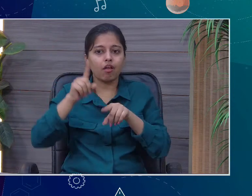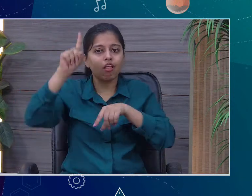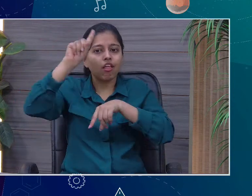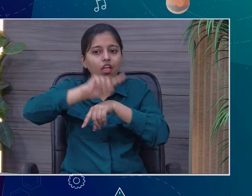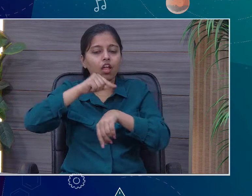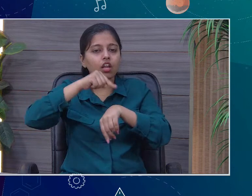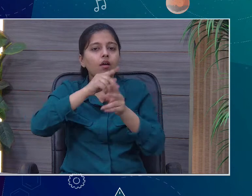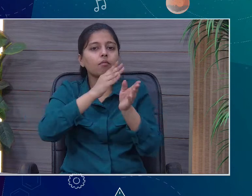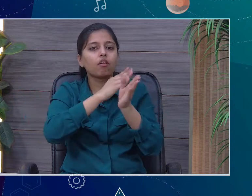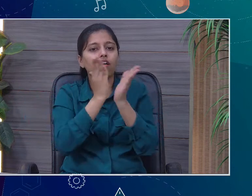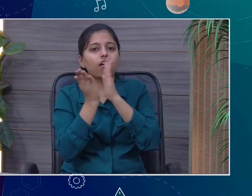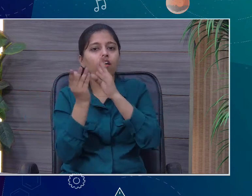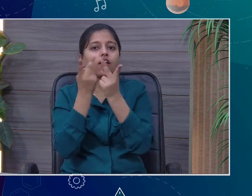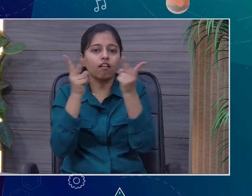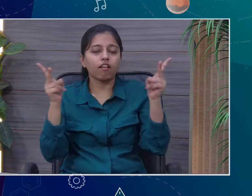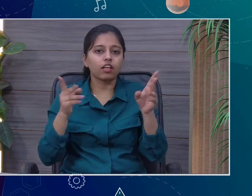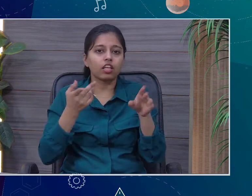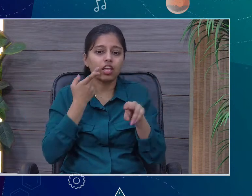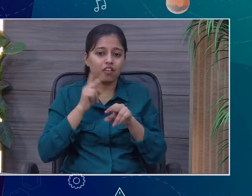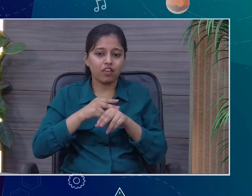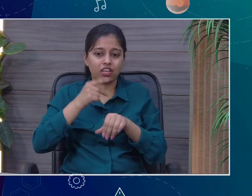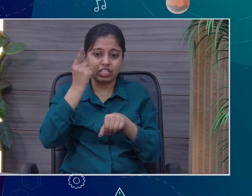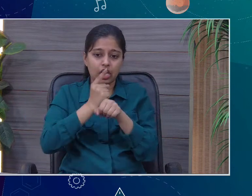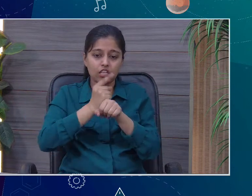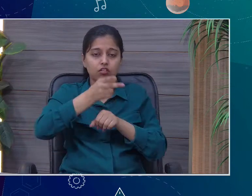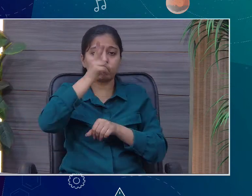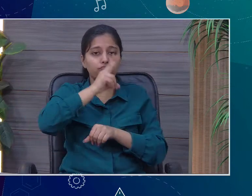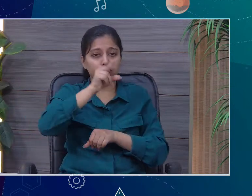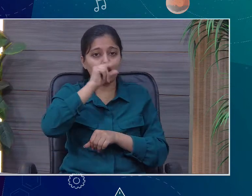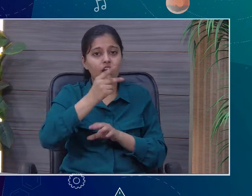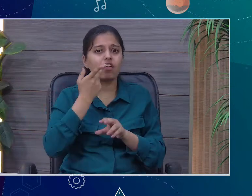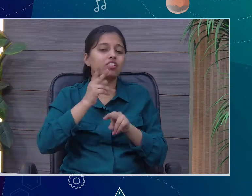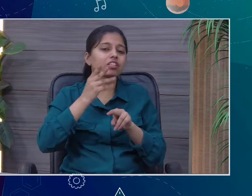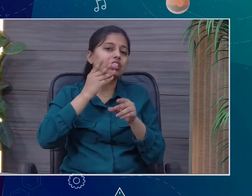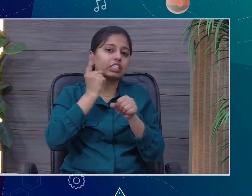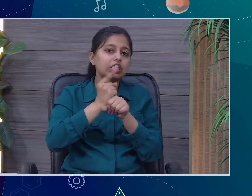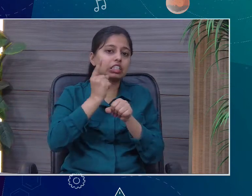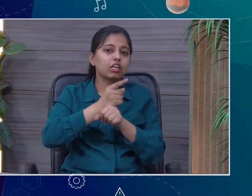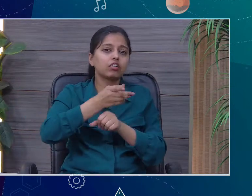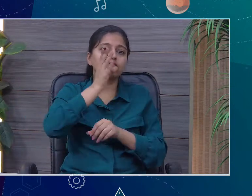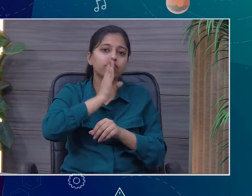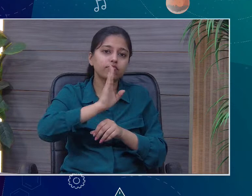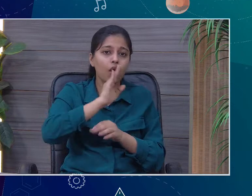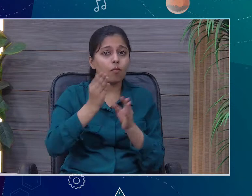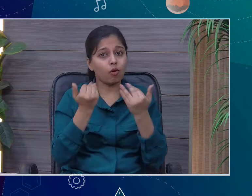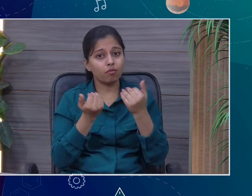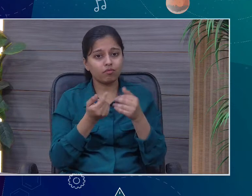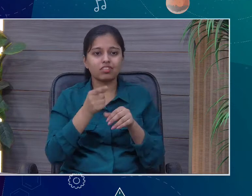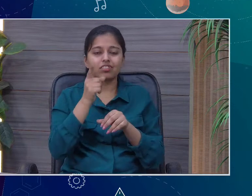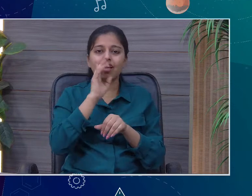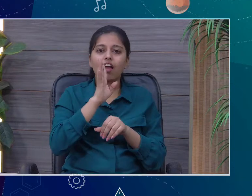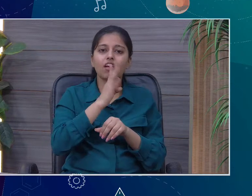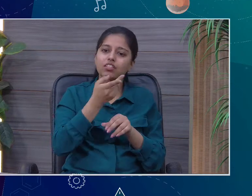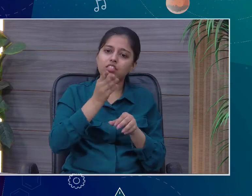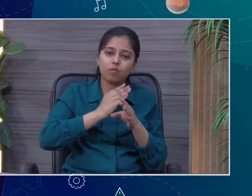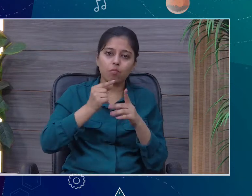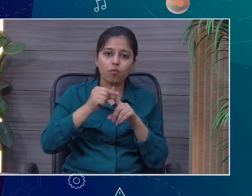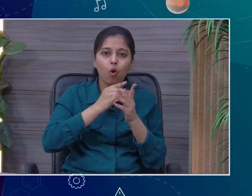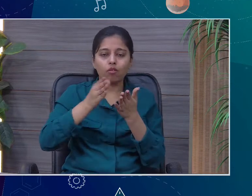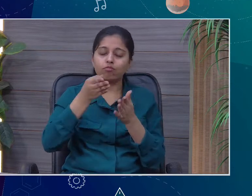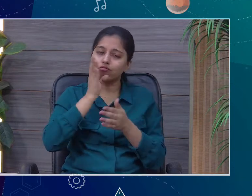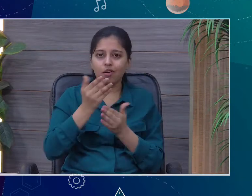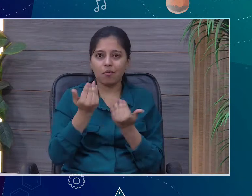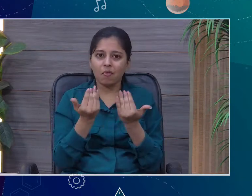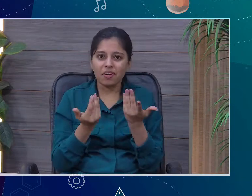this poem. Then a teacher can sing this poem. We'll be singing this poem. Can later we on. start the poem? Okay.